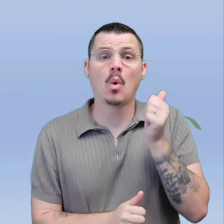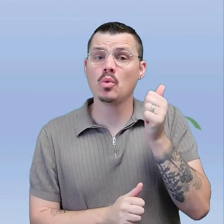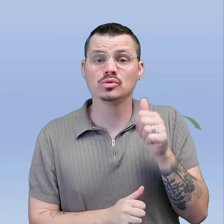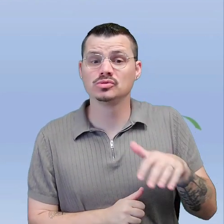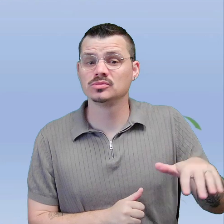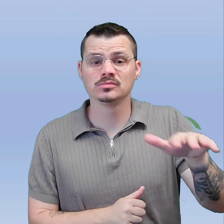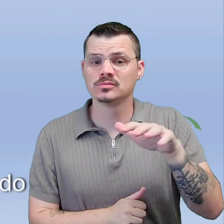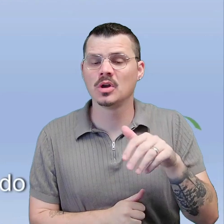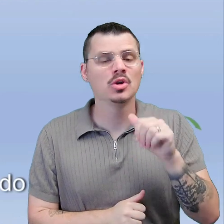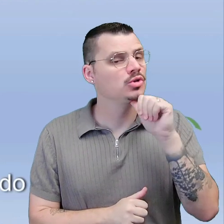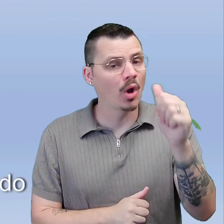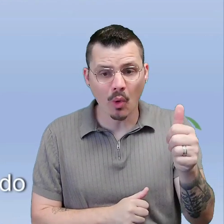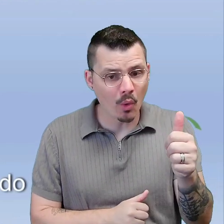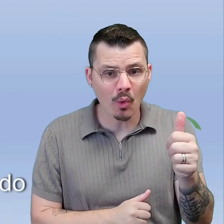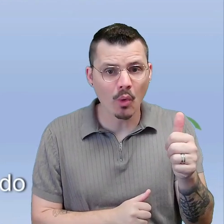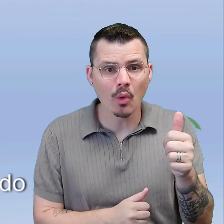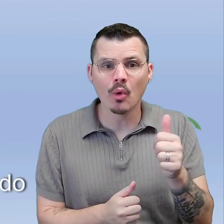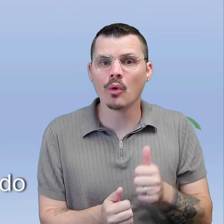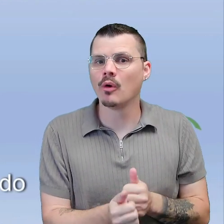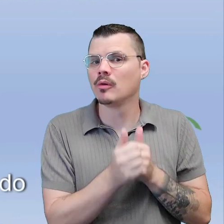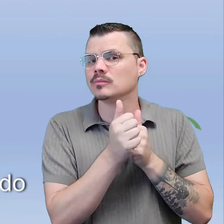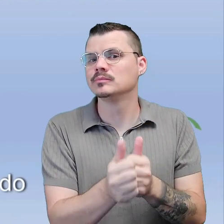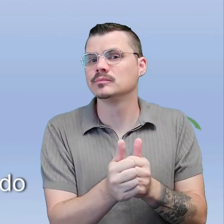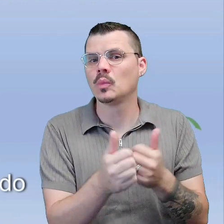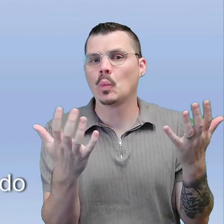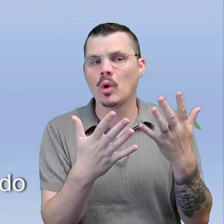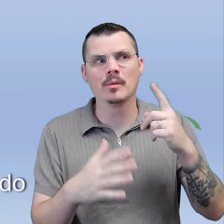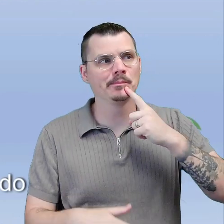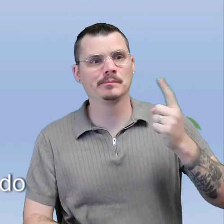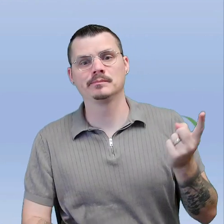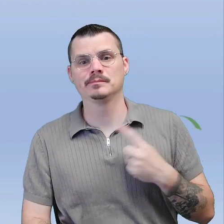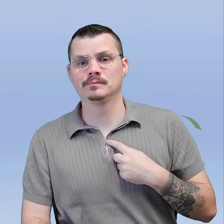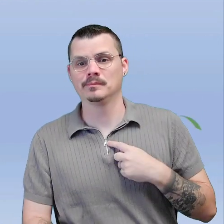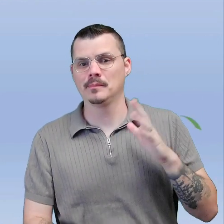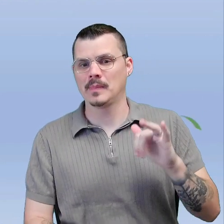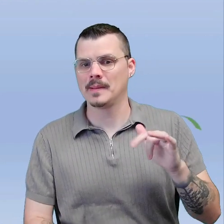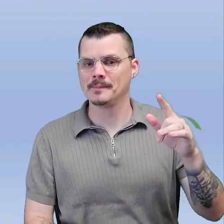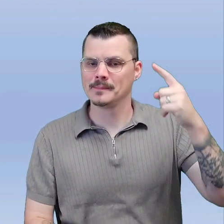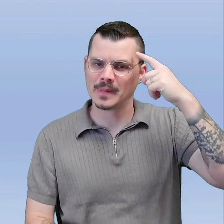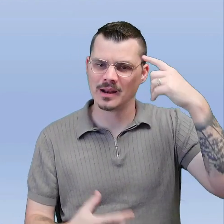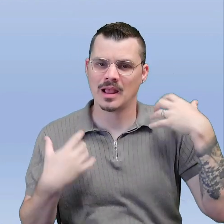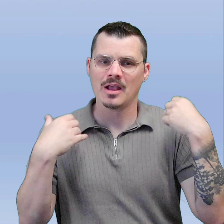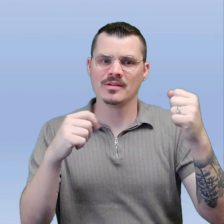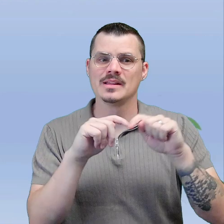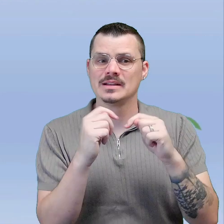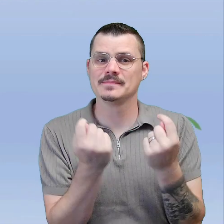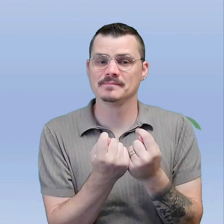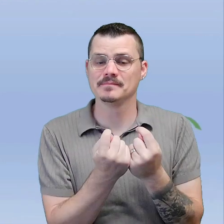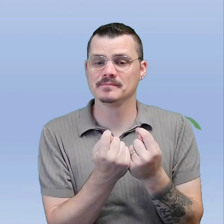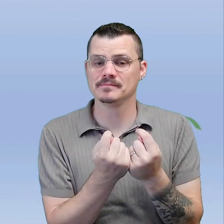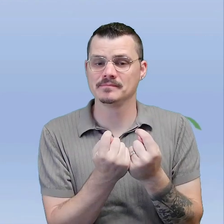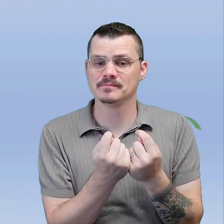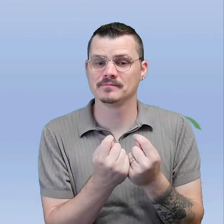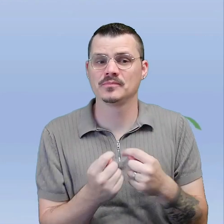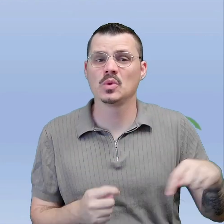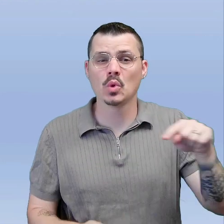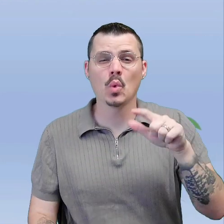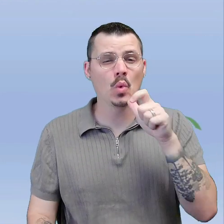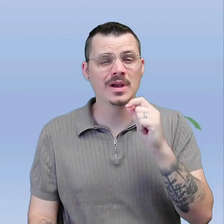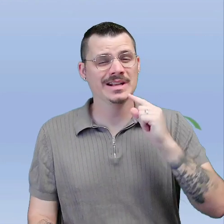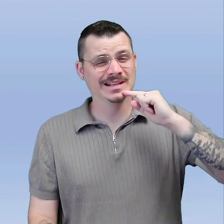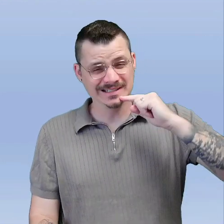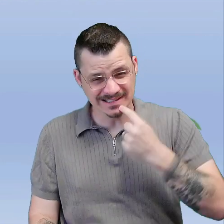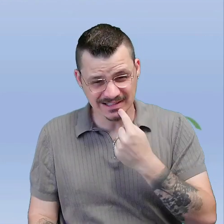Most of them don't do most of what they've been told to do by their mental health team. Those